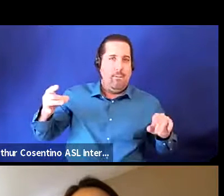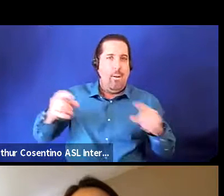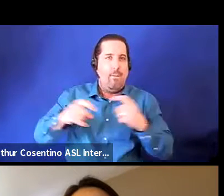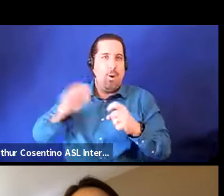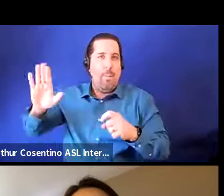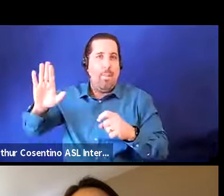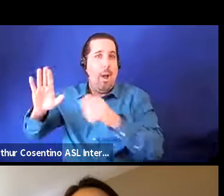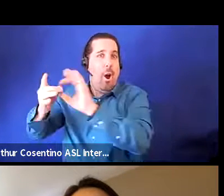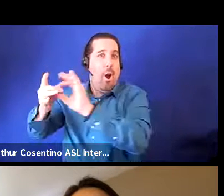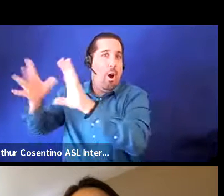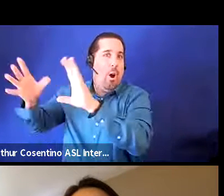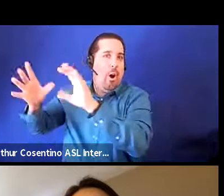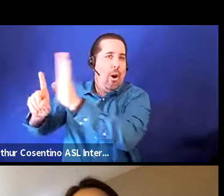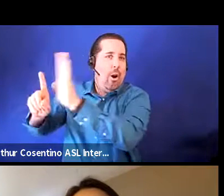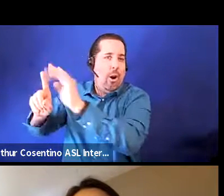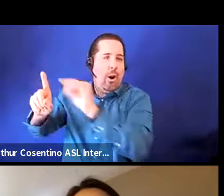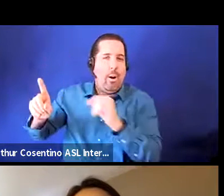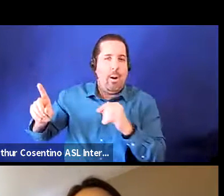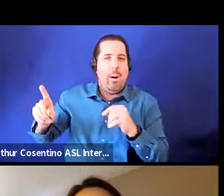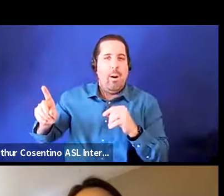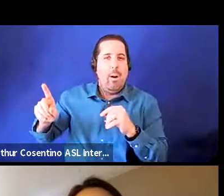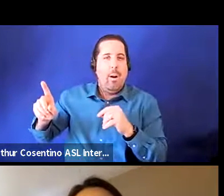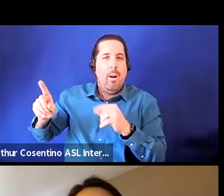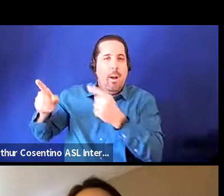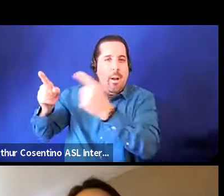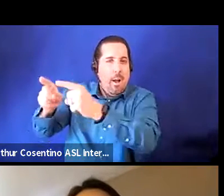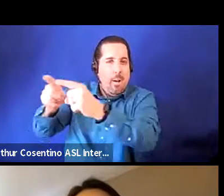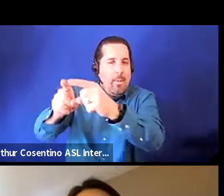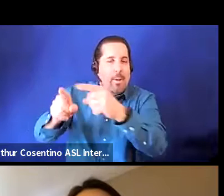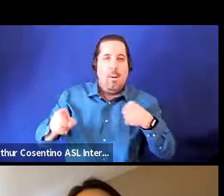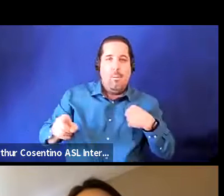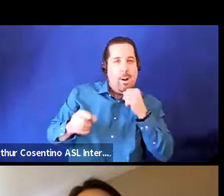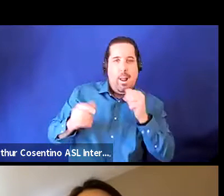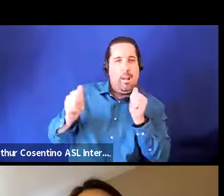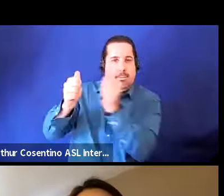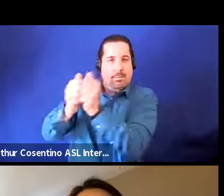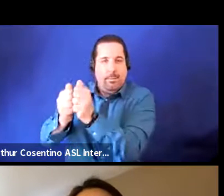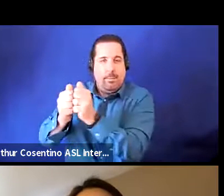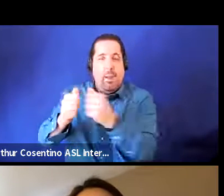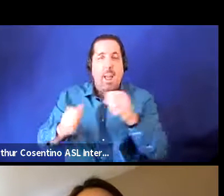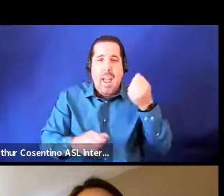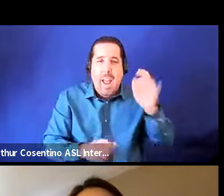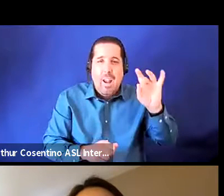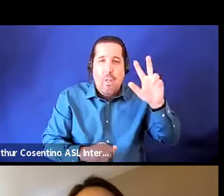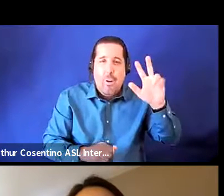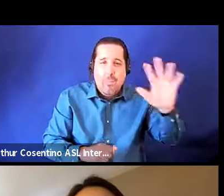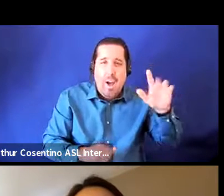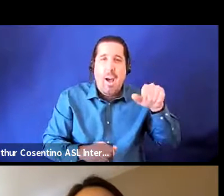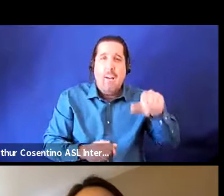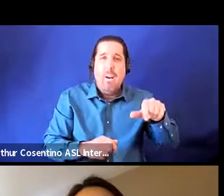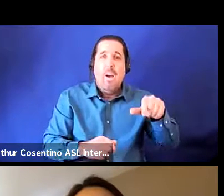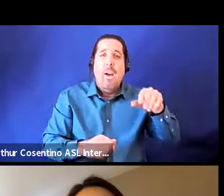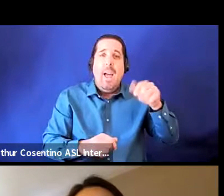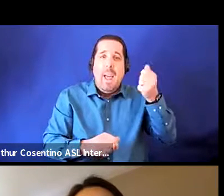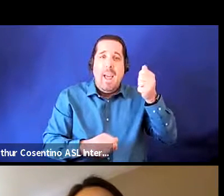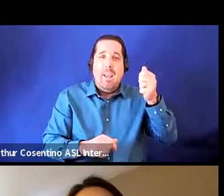And these dates continue up to, let's say, 1865 with the 13th Amendment, where the United